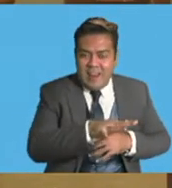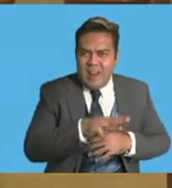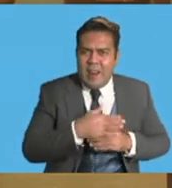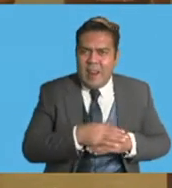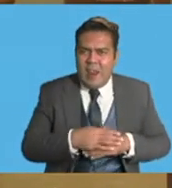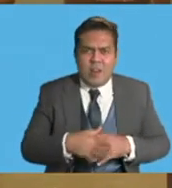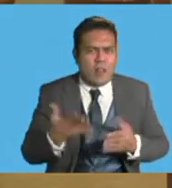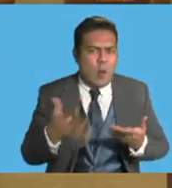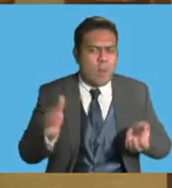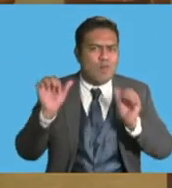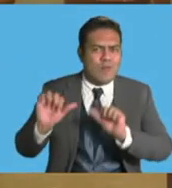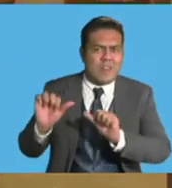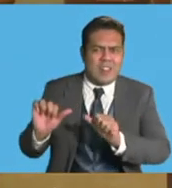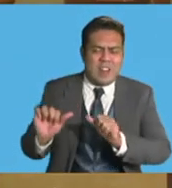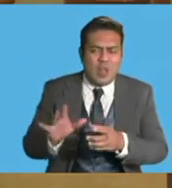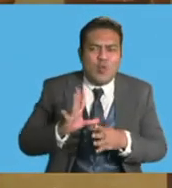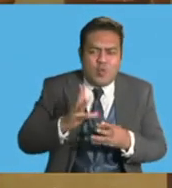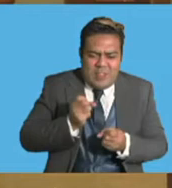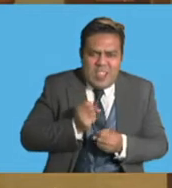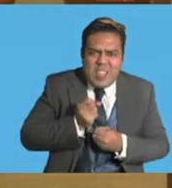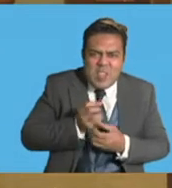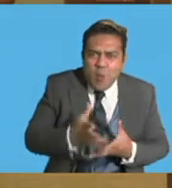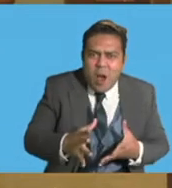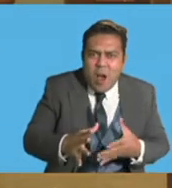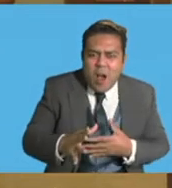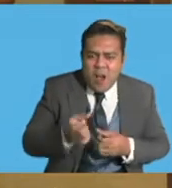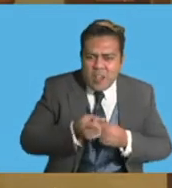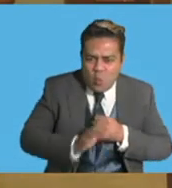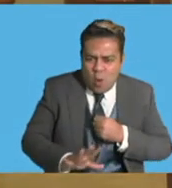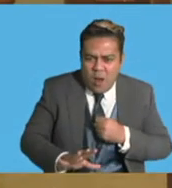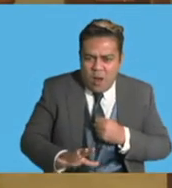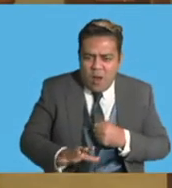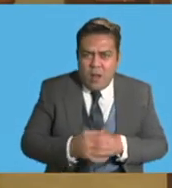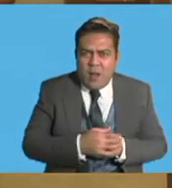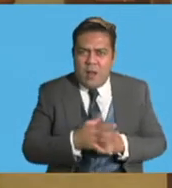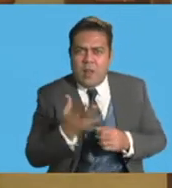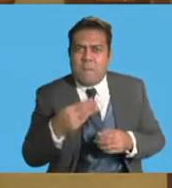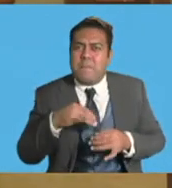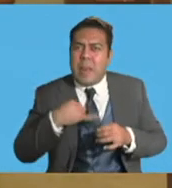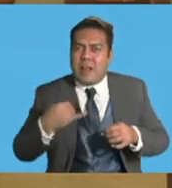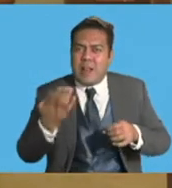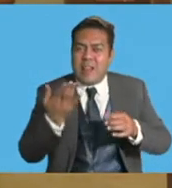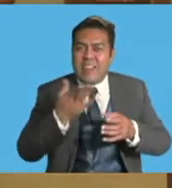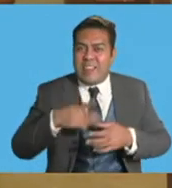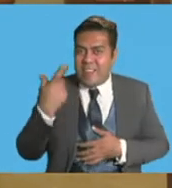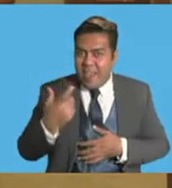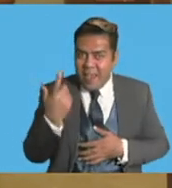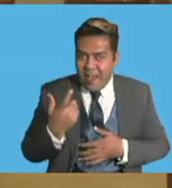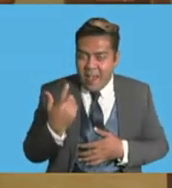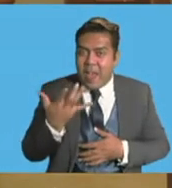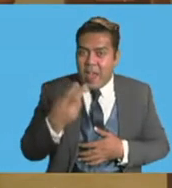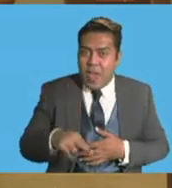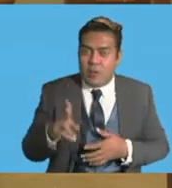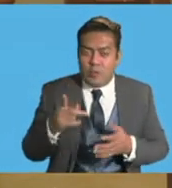of preventative, curative, and rehabilitative medical care and treatment, to the encouragement